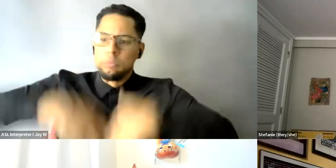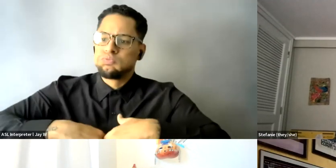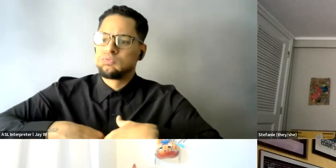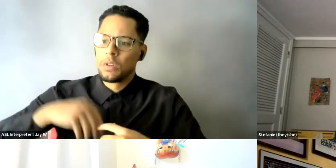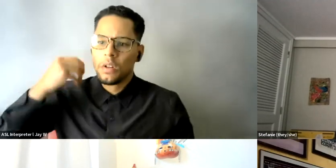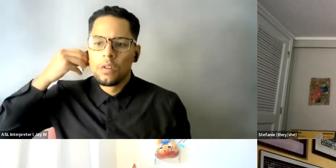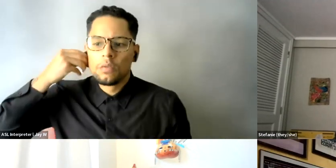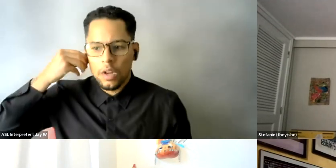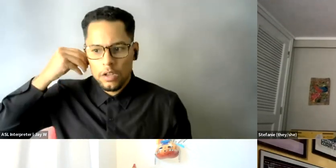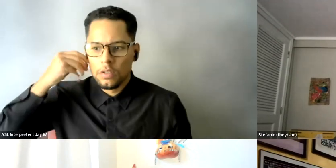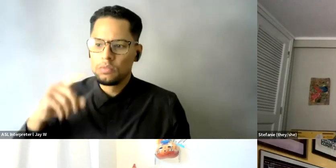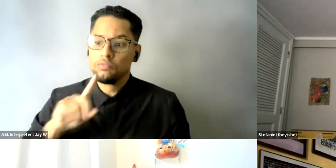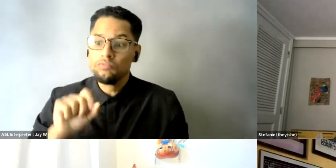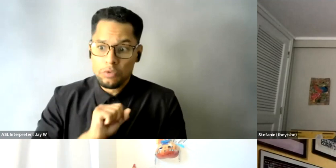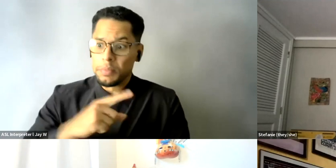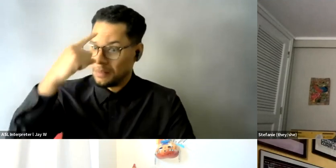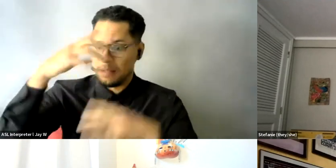kind of breakdown where I,